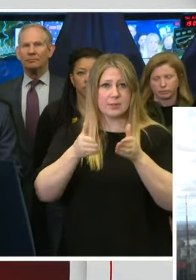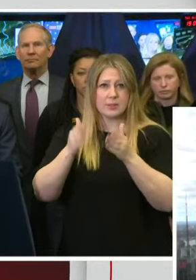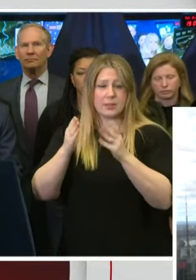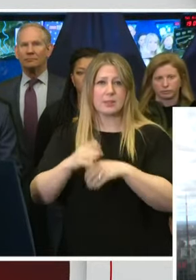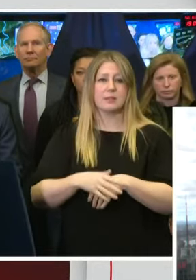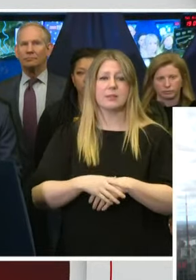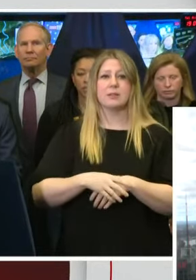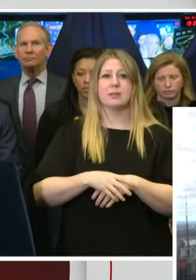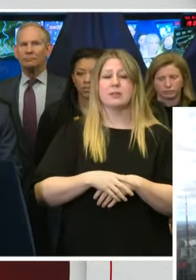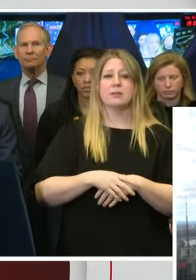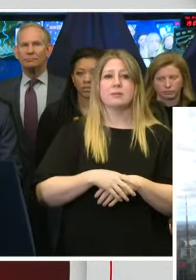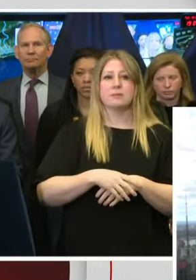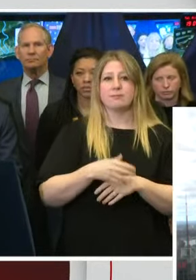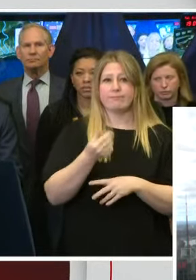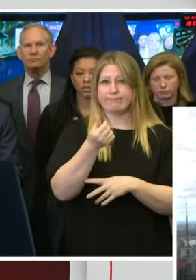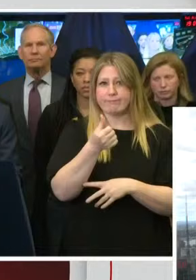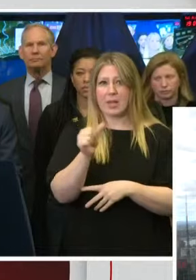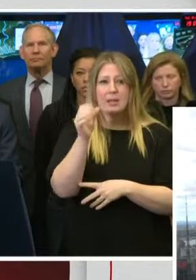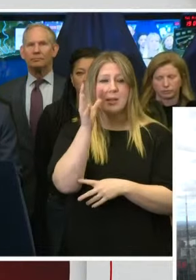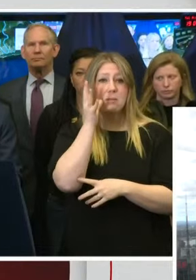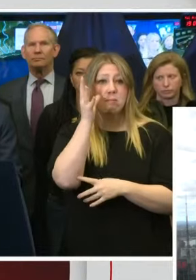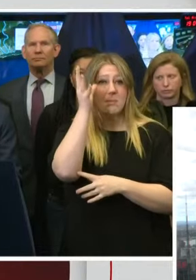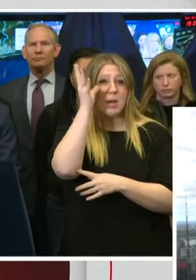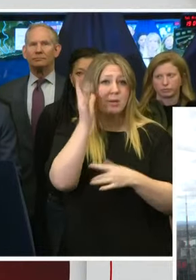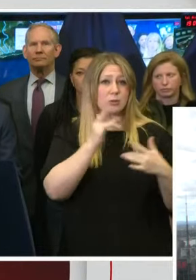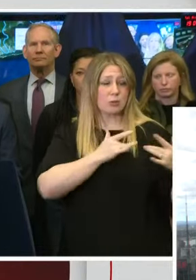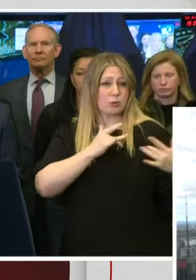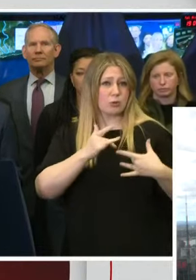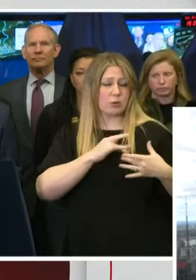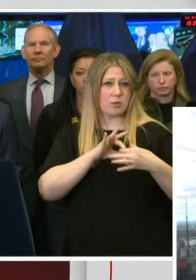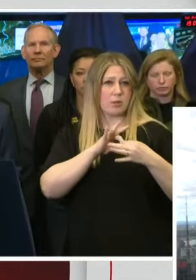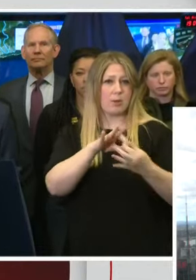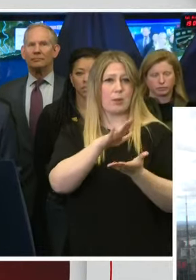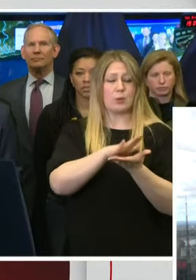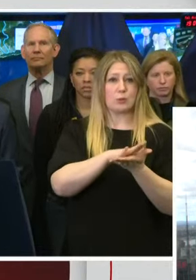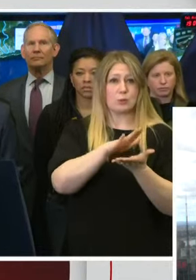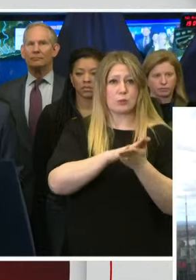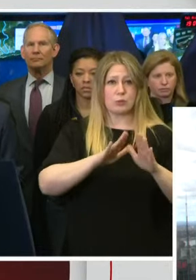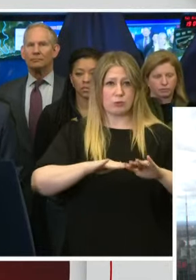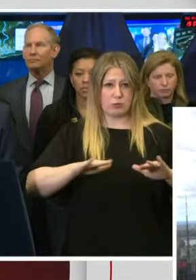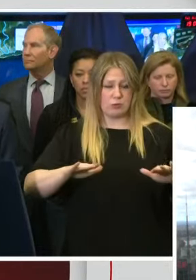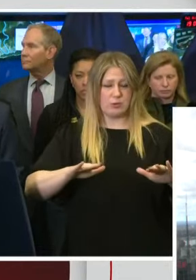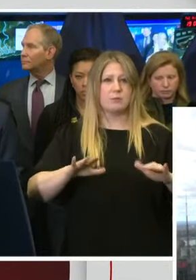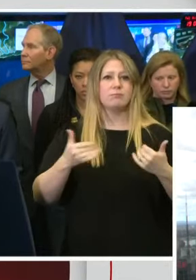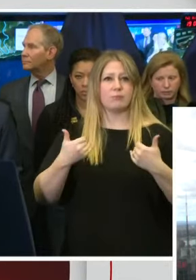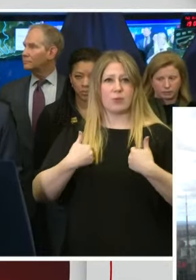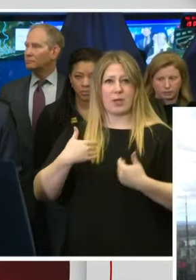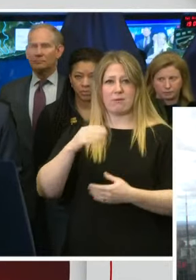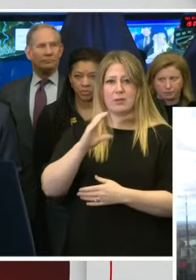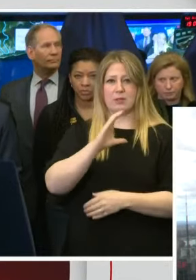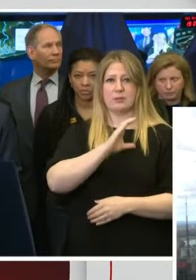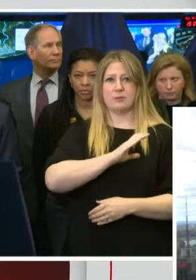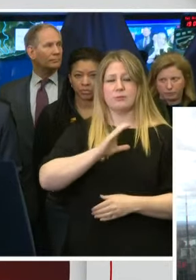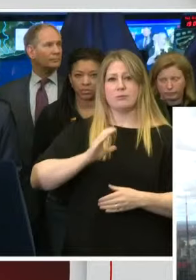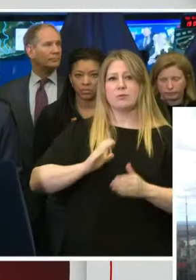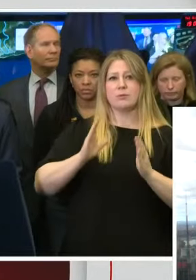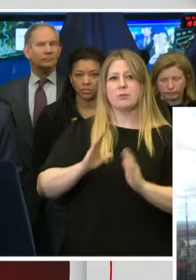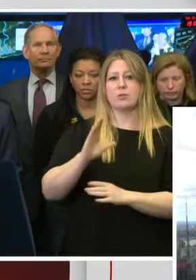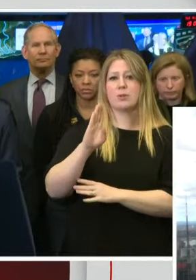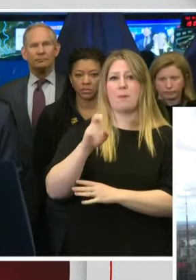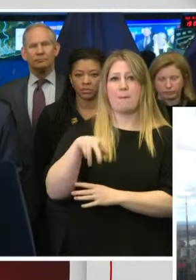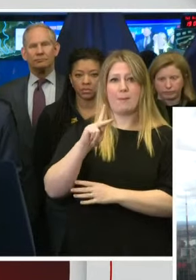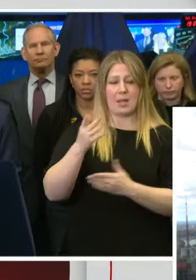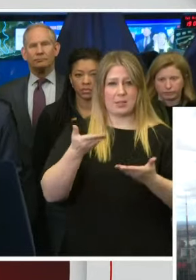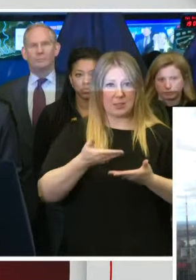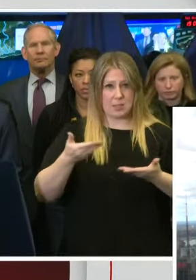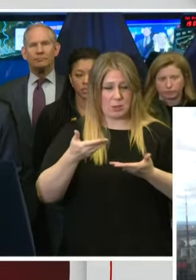parents who are concerned about their school children. Chancellor Banks would be here to report on that, but we say over